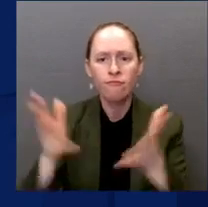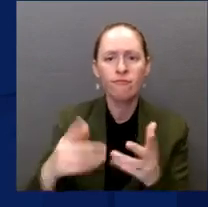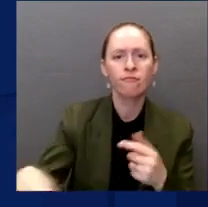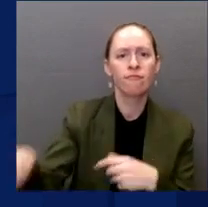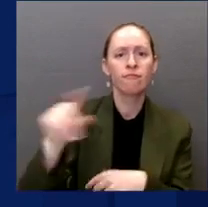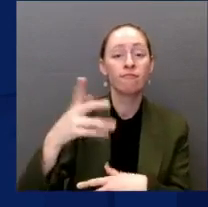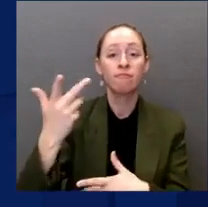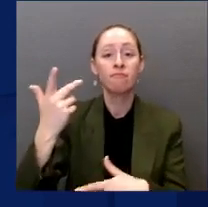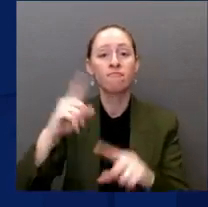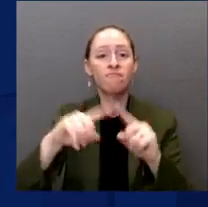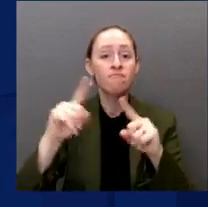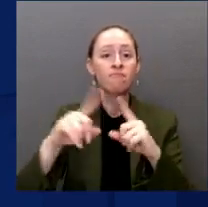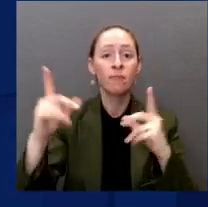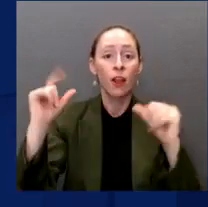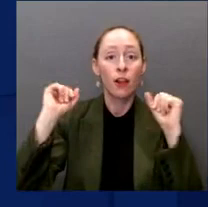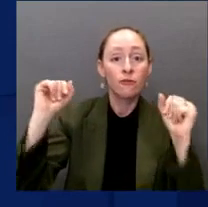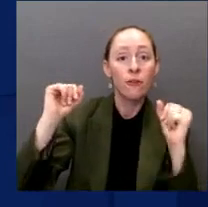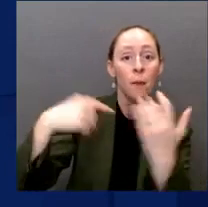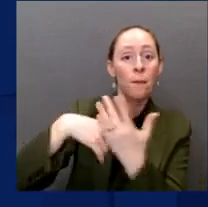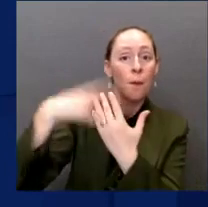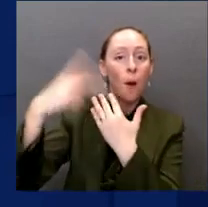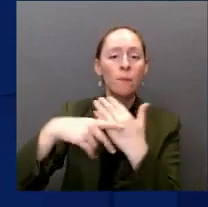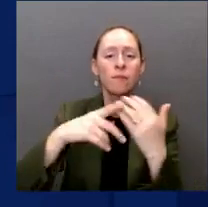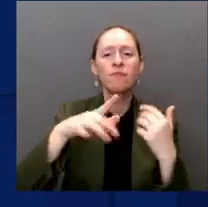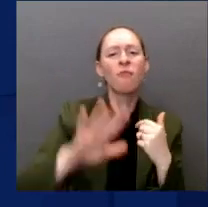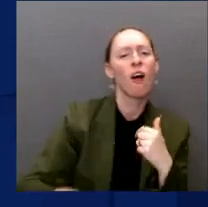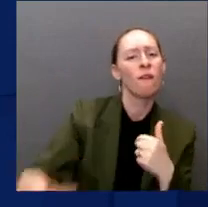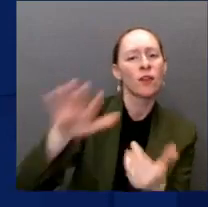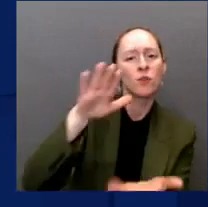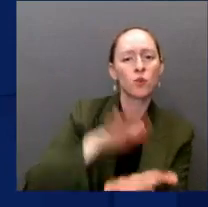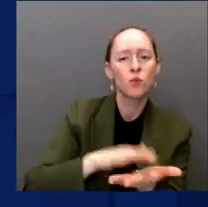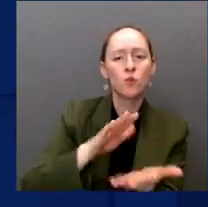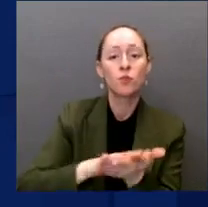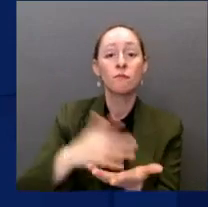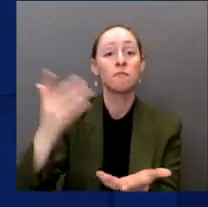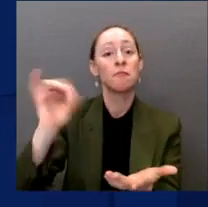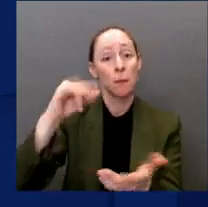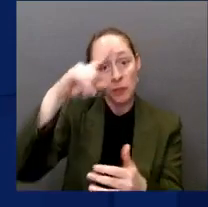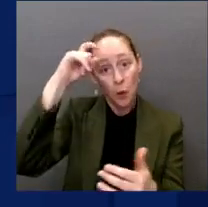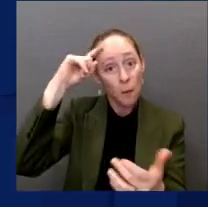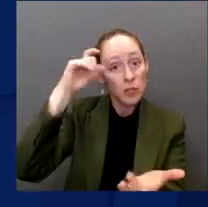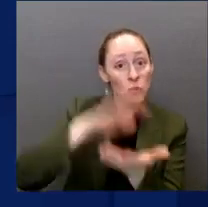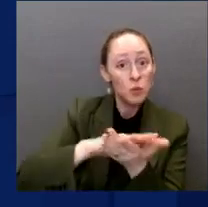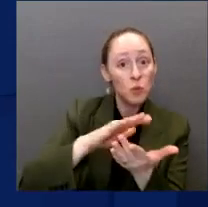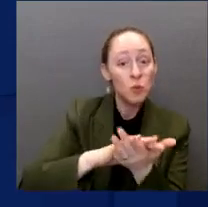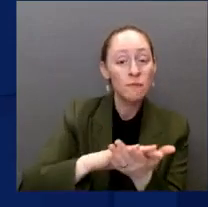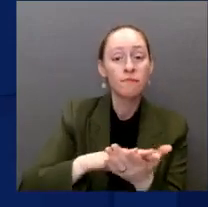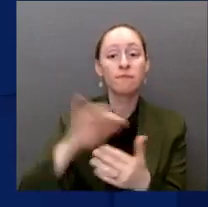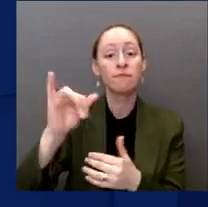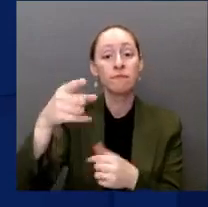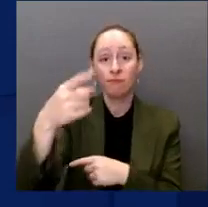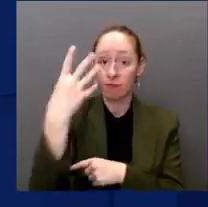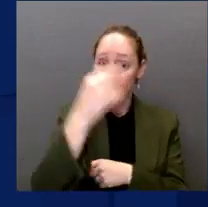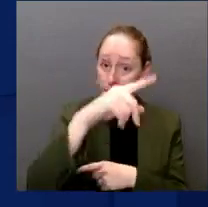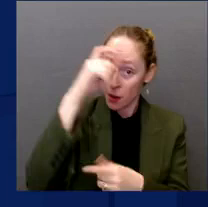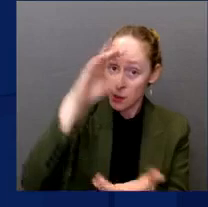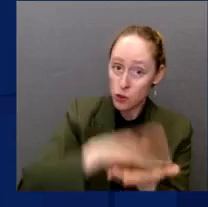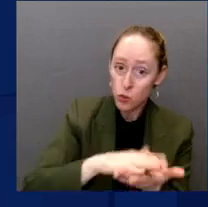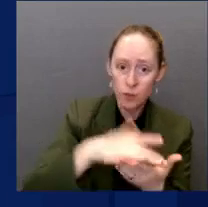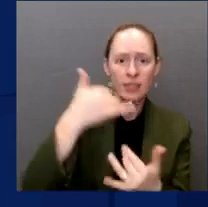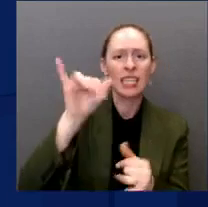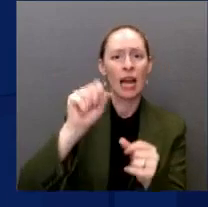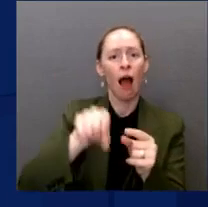life. If they're in summer school, they're also going to have physical capacity. They have gym, the equivalent of gym. And after